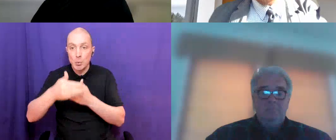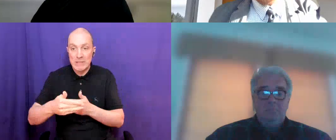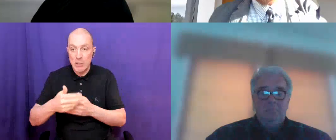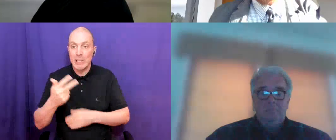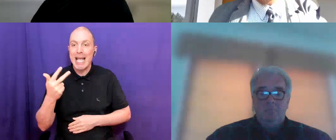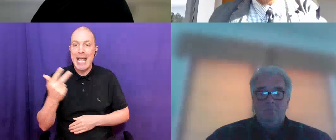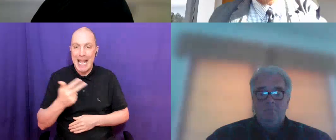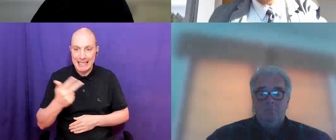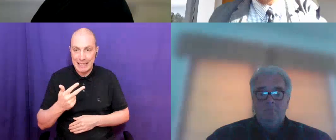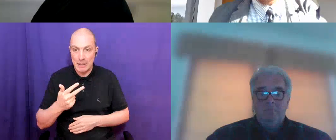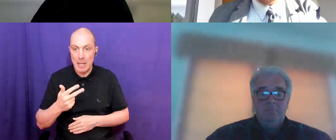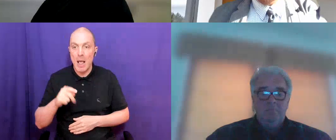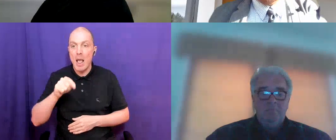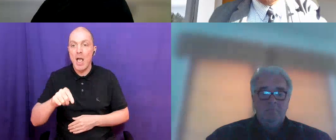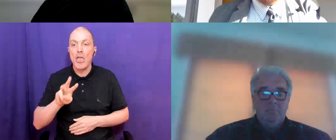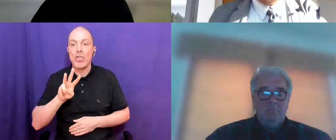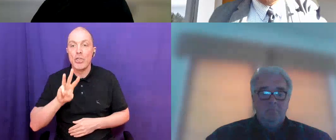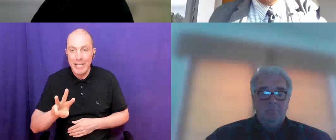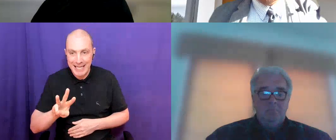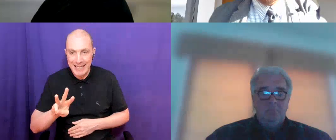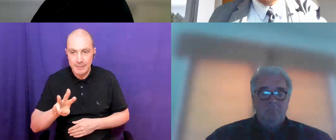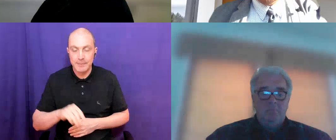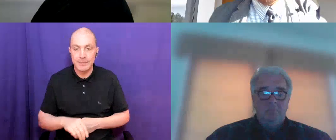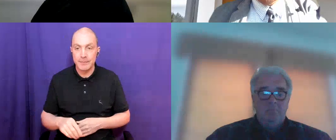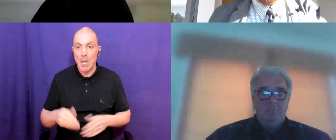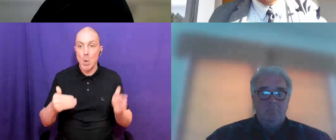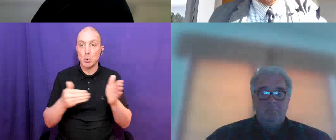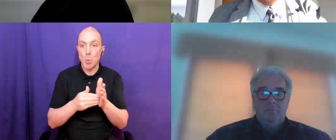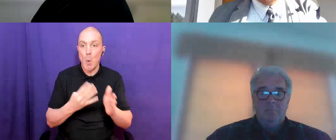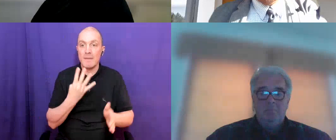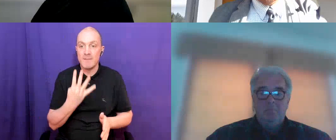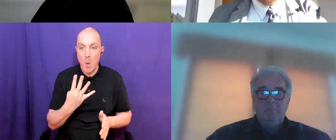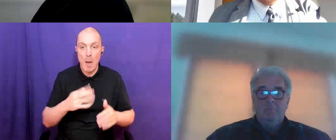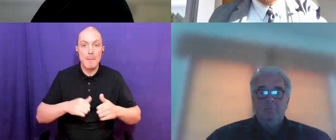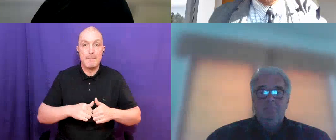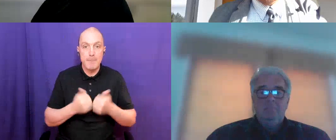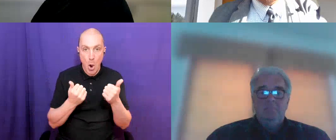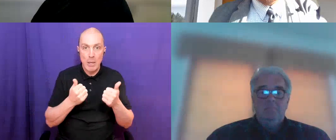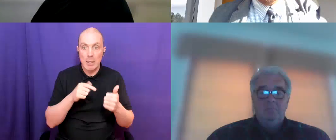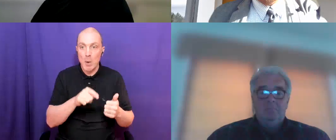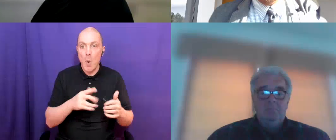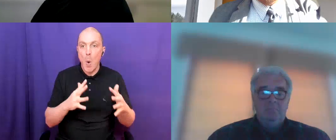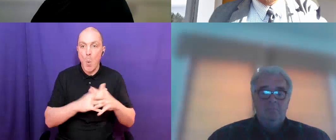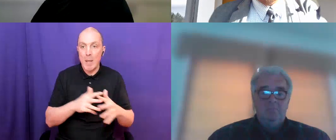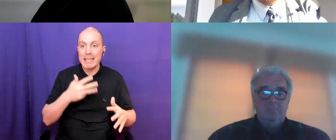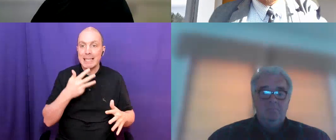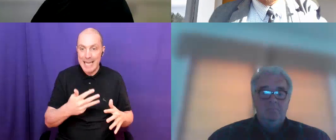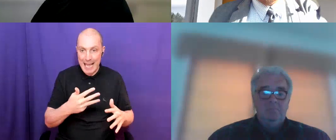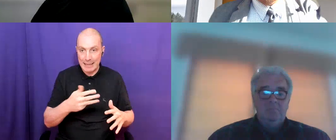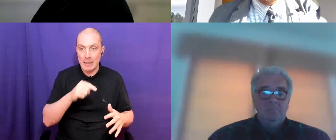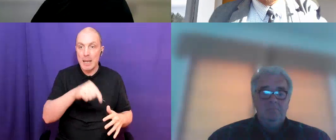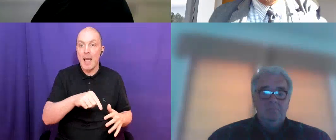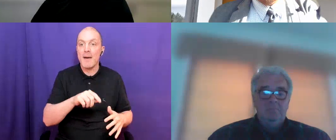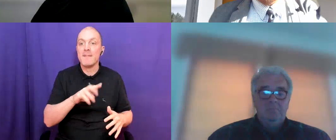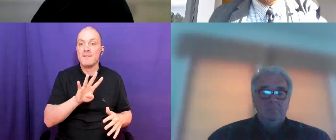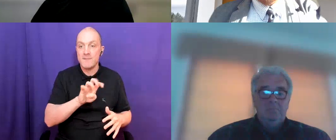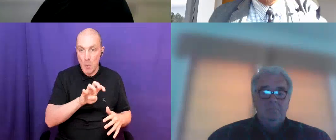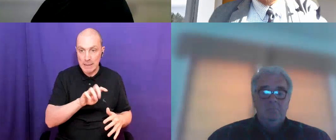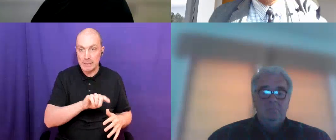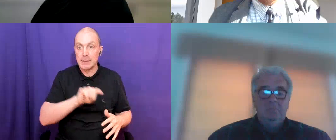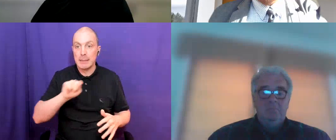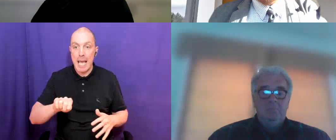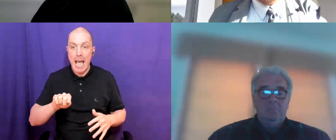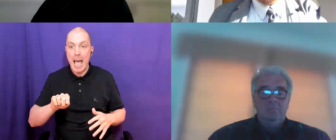18, then 3. Zone 4, the morning session will be wards 9 followed by 14, and in the